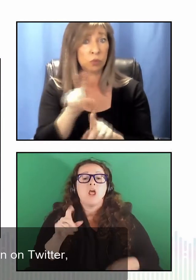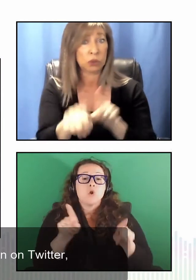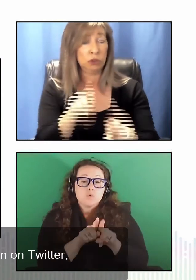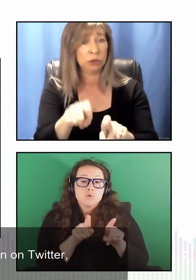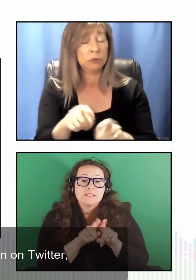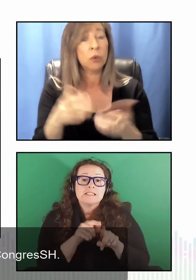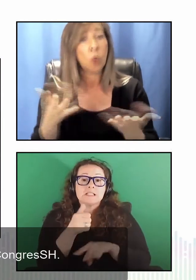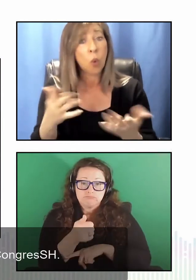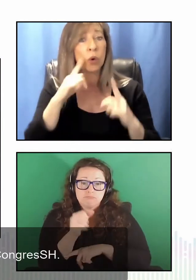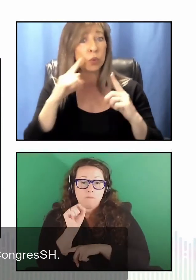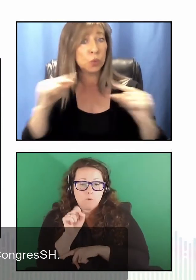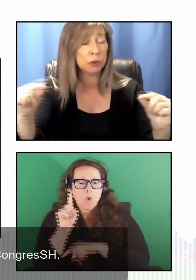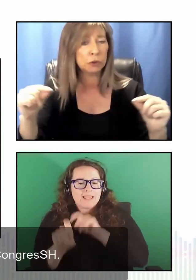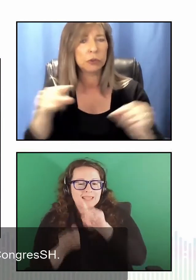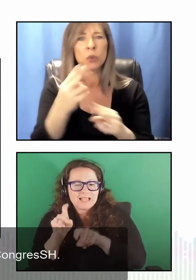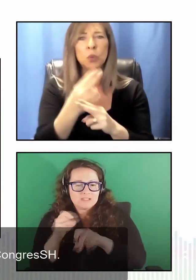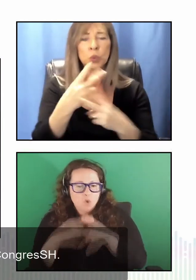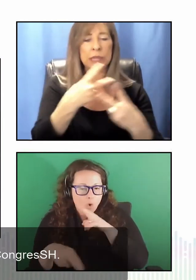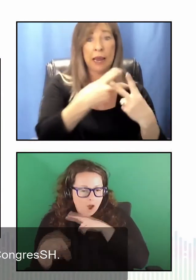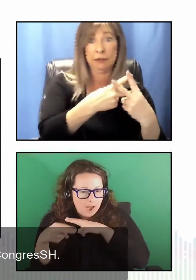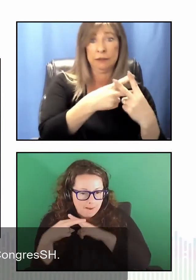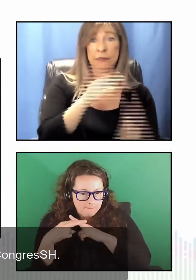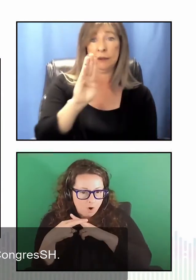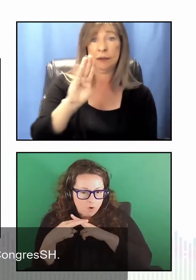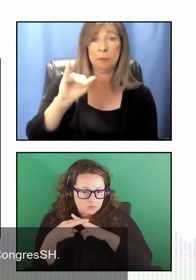Twitter using the hashtag BigThinking and